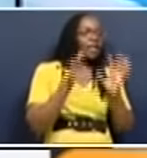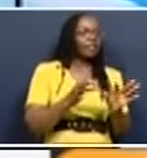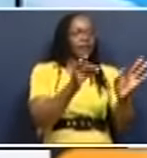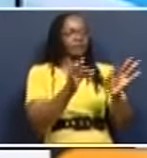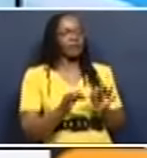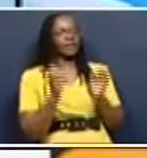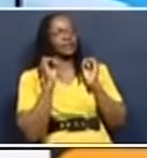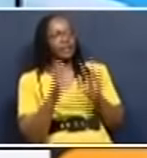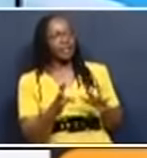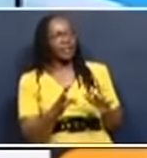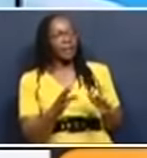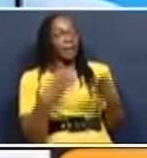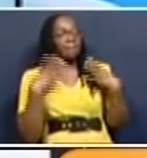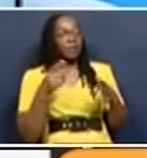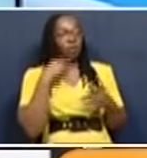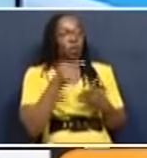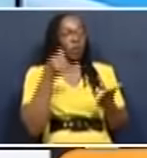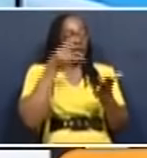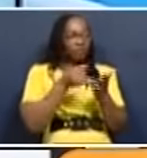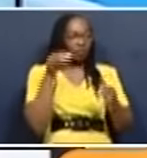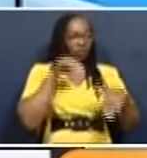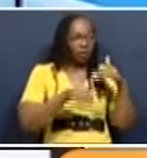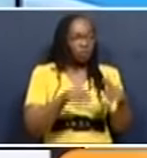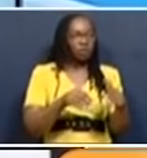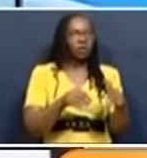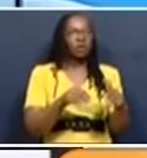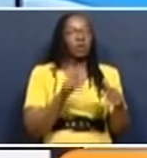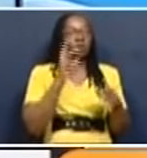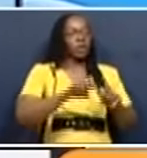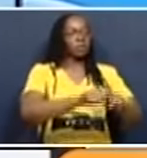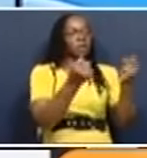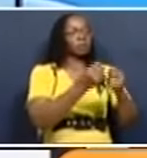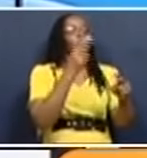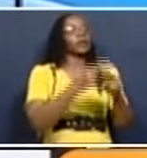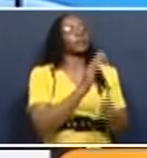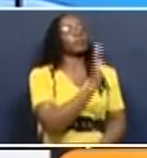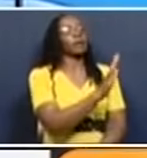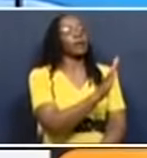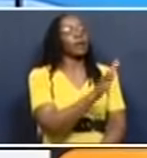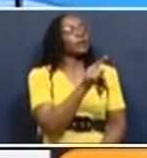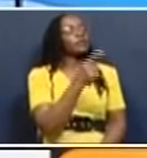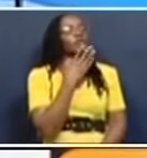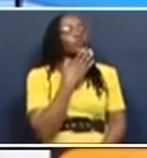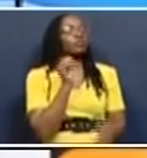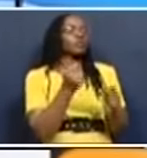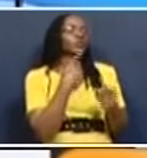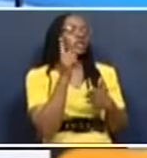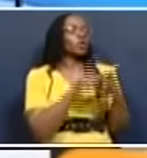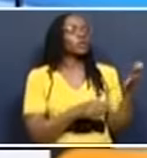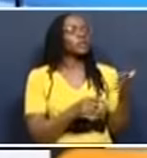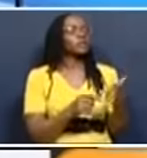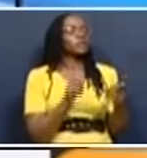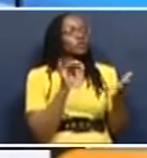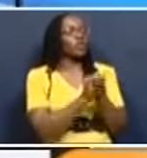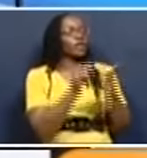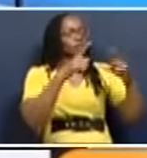perpetrators of corruption who have encroached the EACC will soil his name. What would you have to say, what would you say first to such a